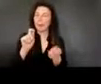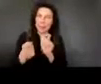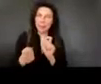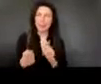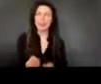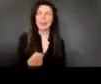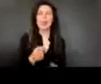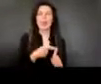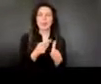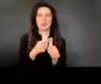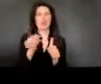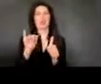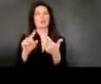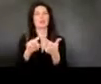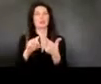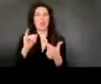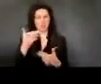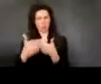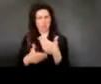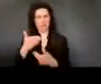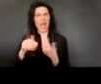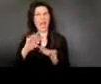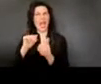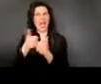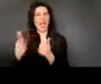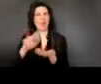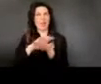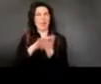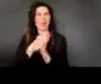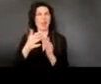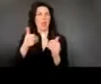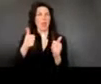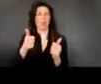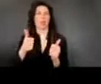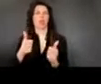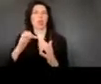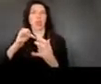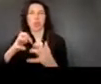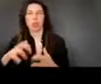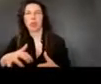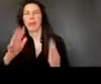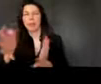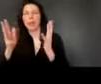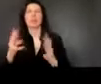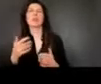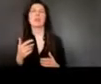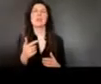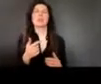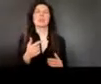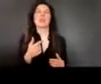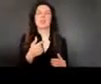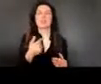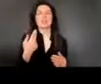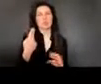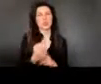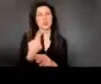which it became a ruined and abandoned site too. So I was using sort of a spatio-temporal kind of